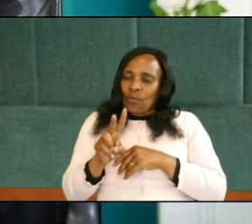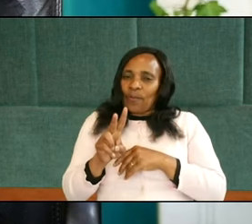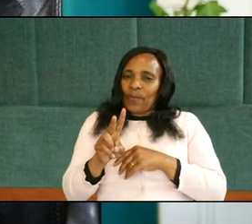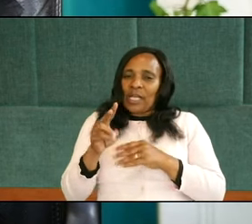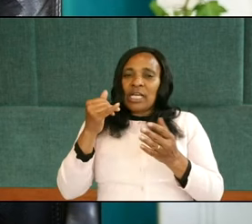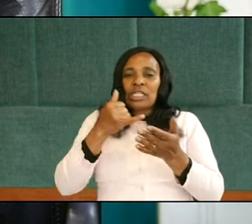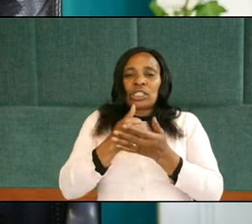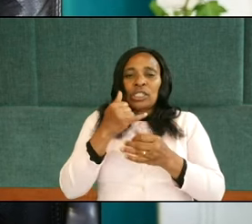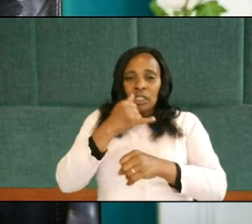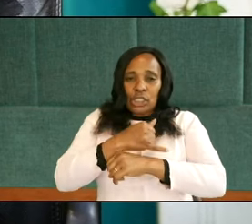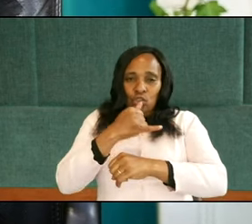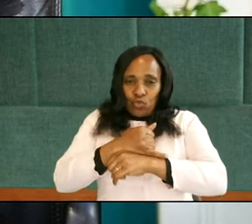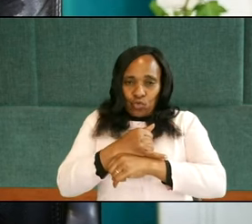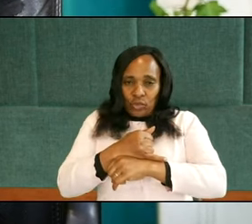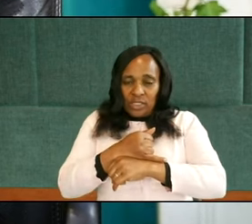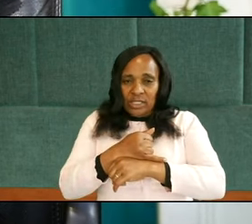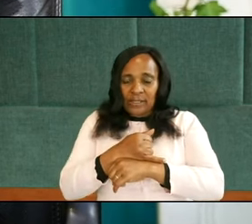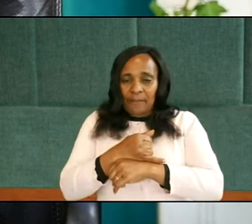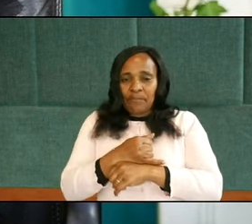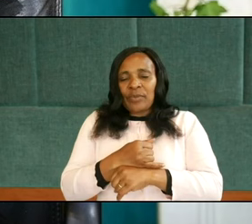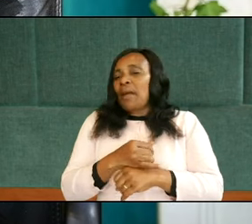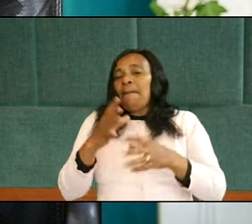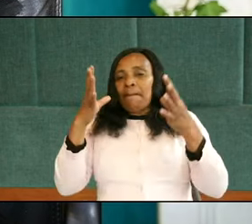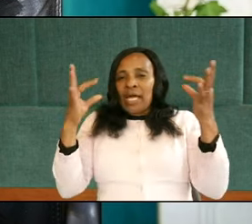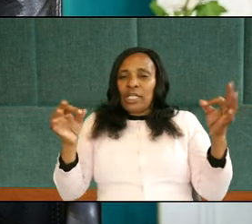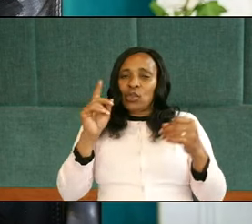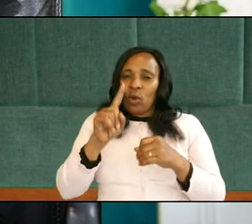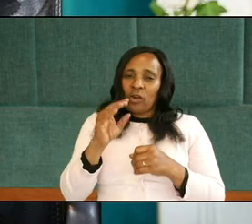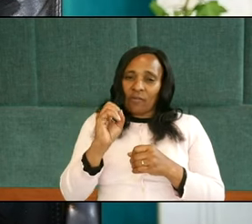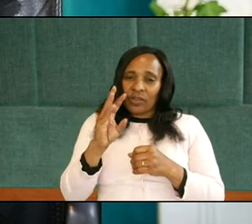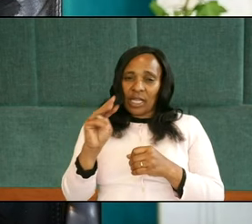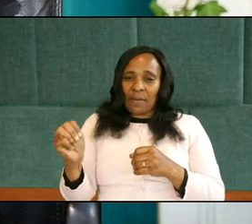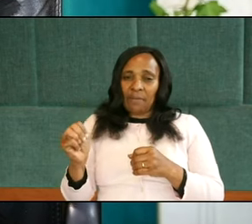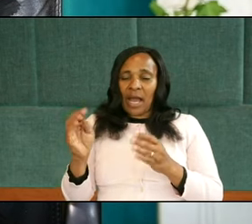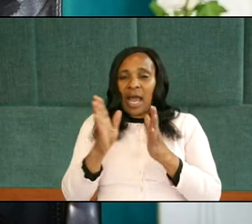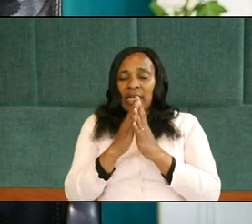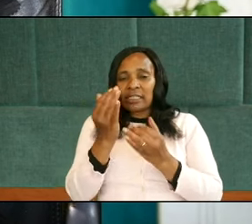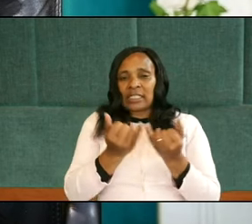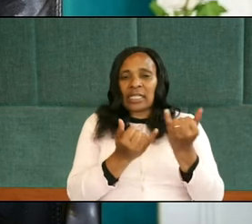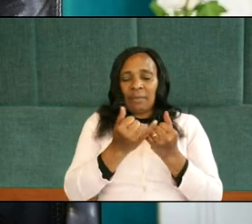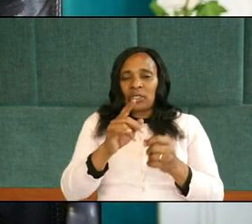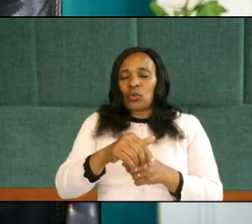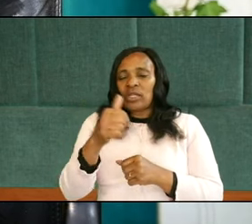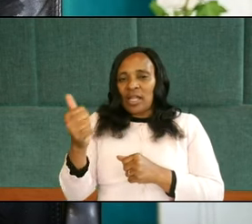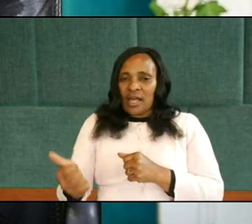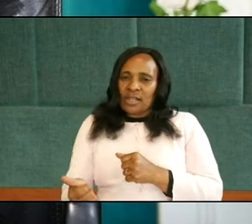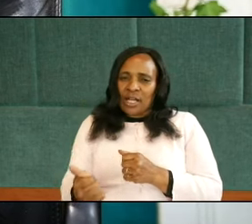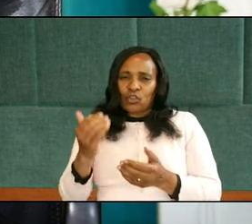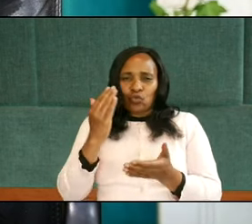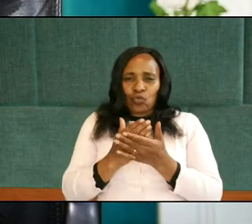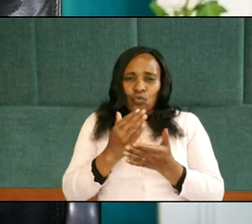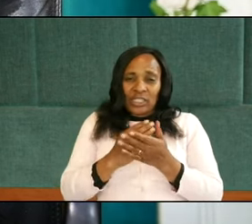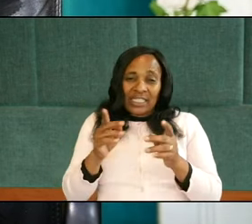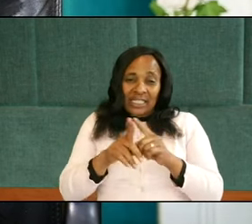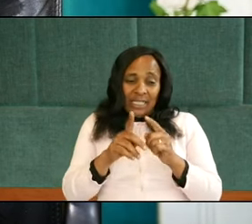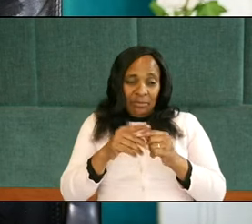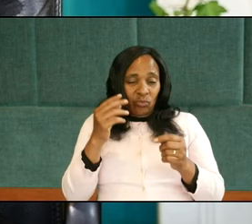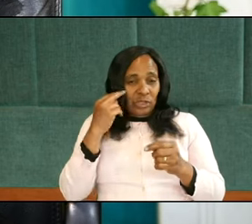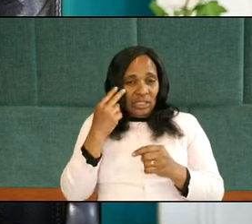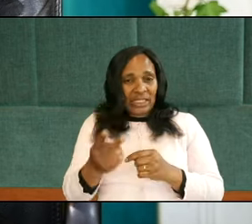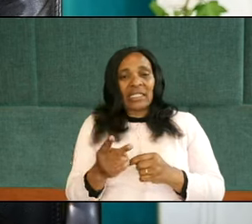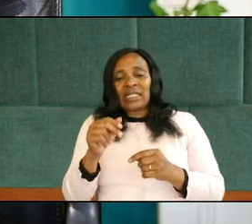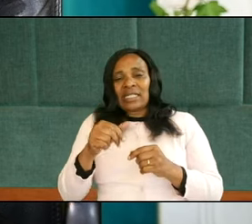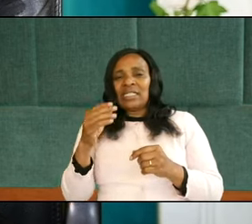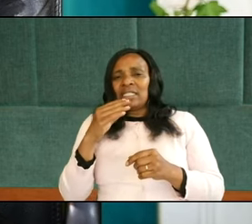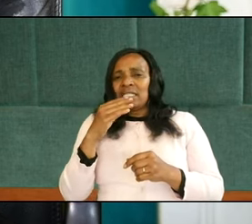two institutions, let me use that word. So marriage was one of them, and the Sabbath was the other. And truly, even when you look at this day